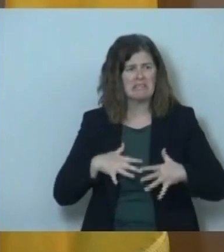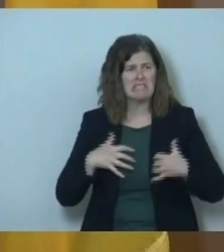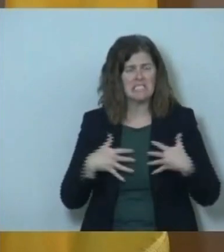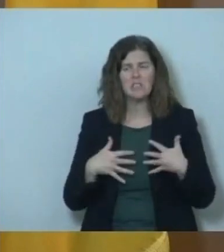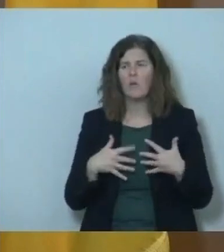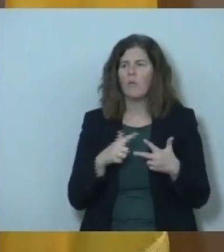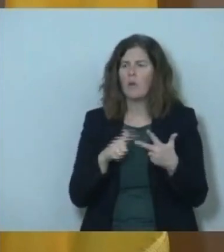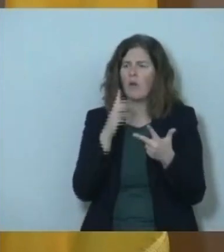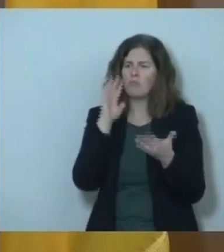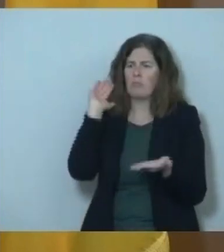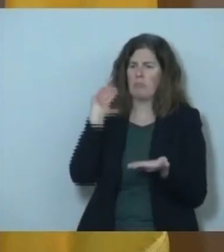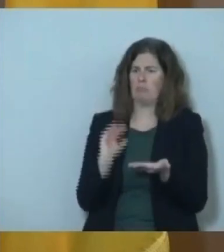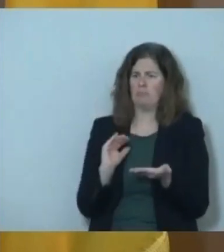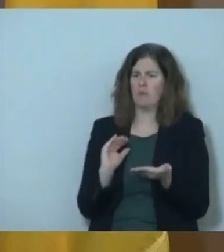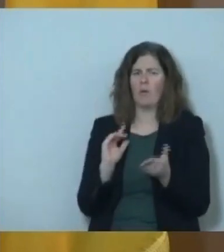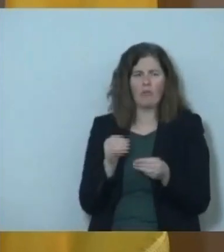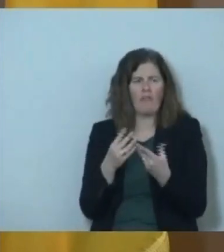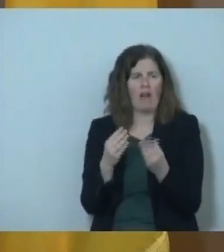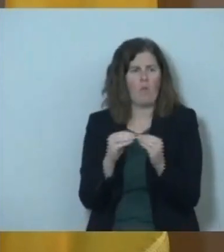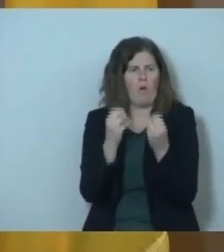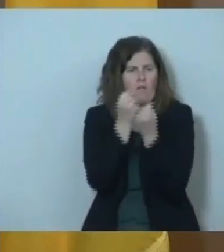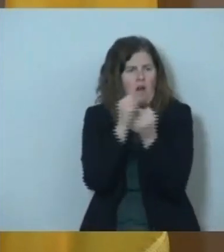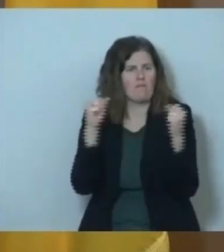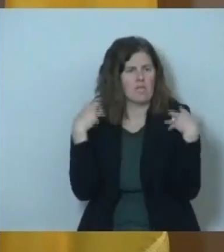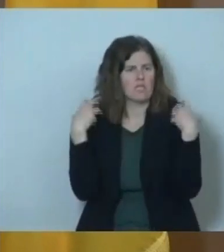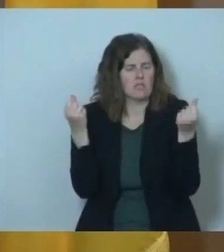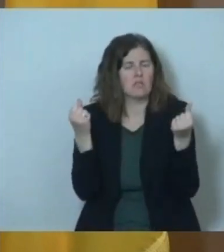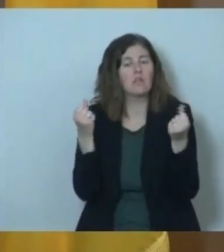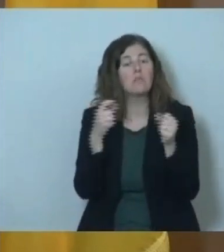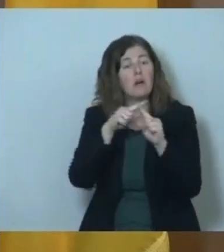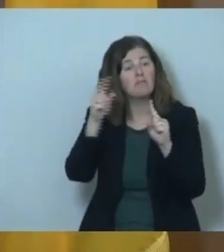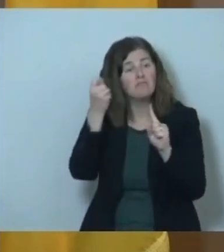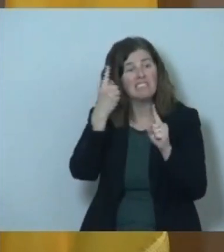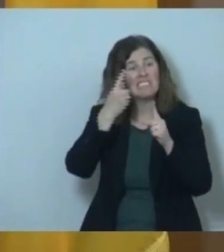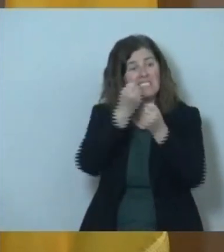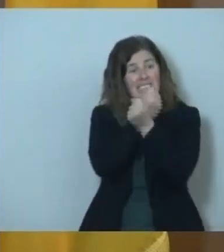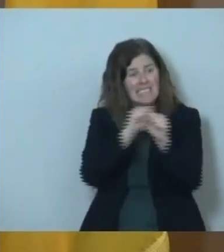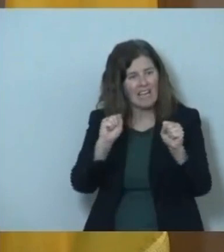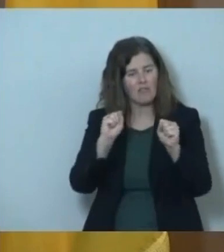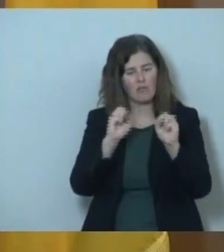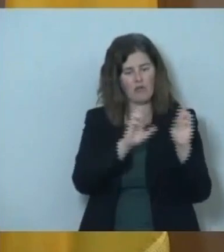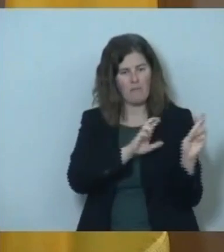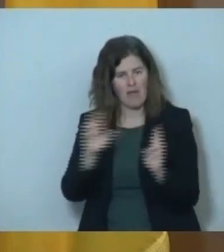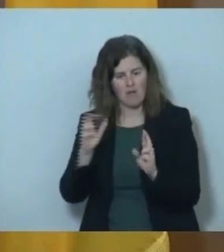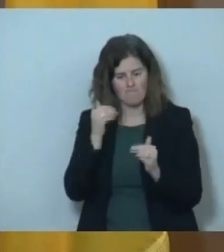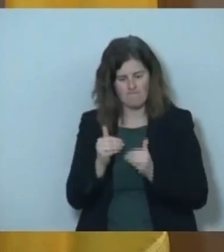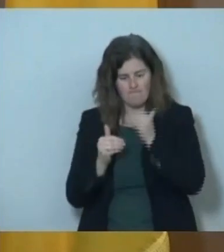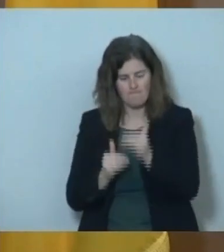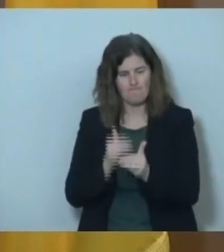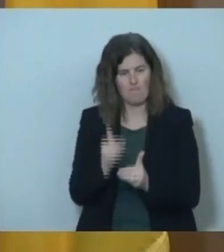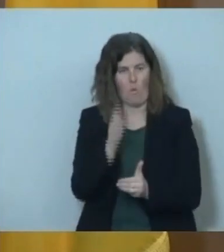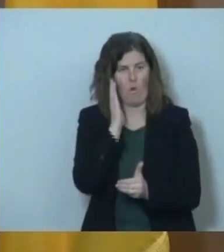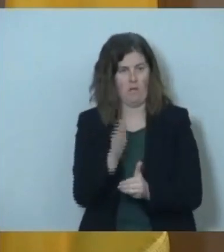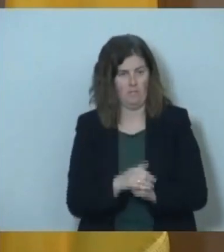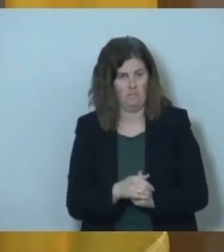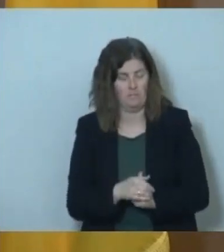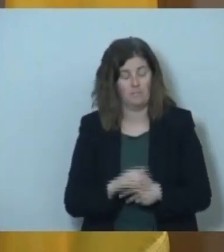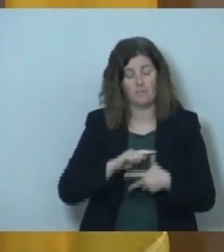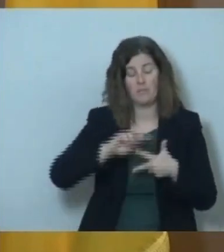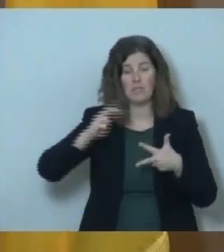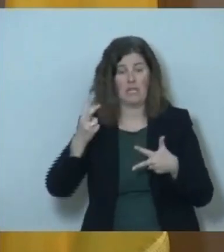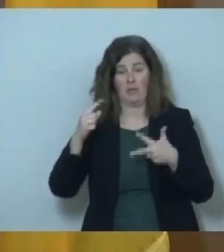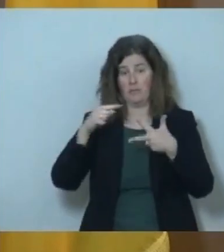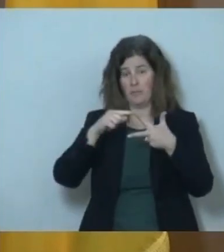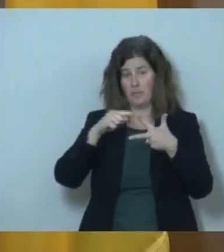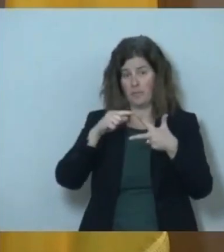confidence that we're doing that in a safe, prepared, productive way. 2, that we're going